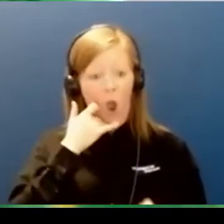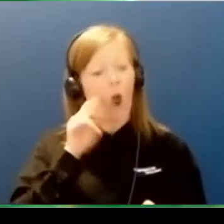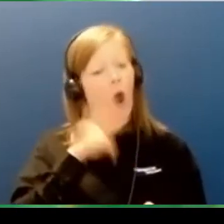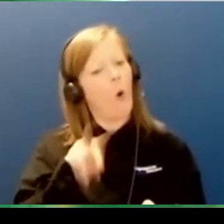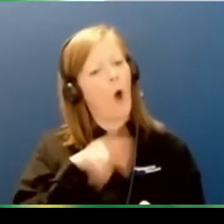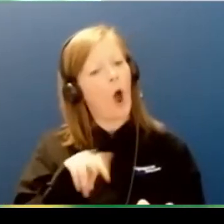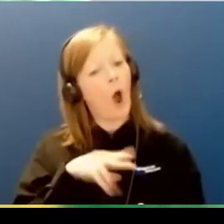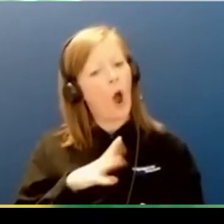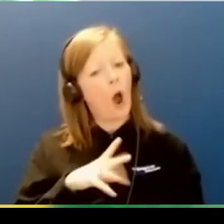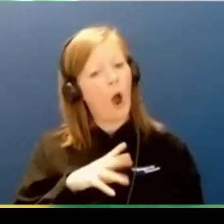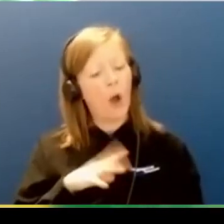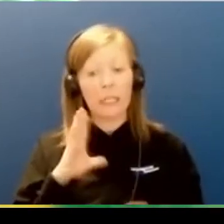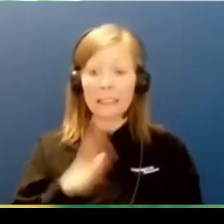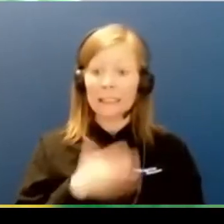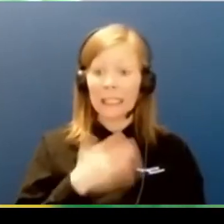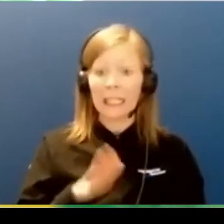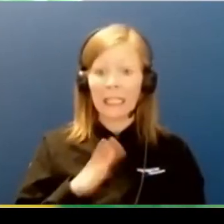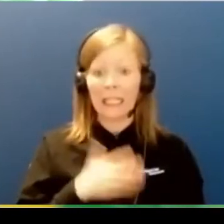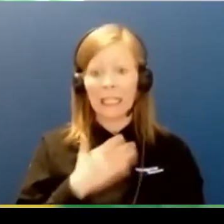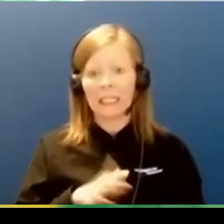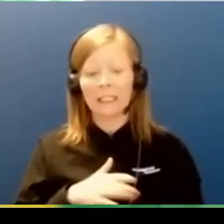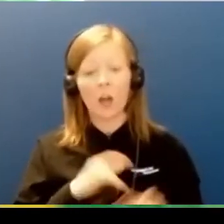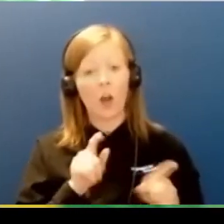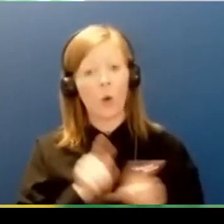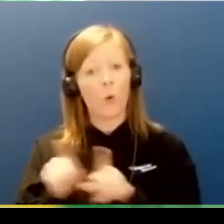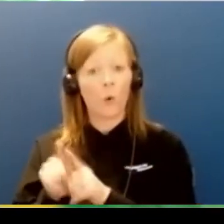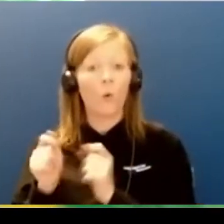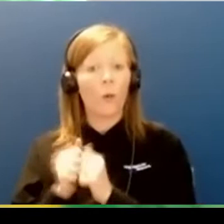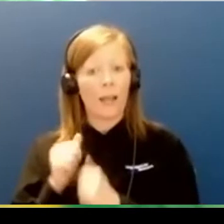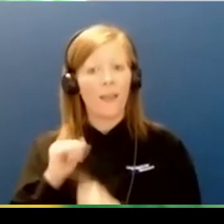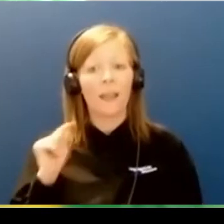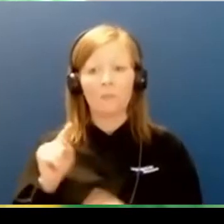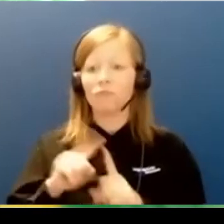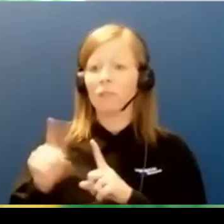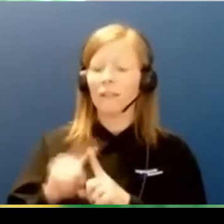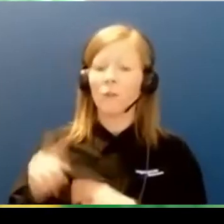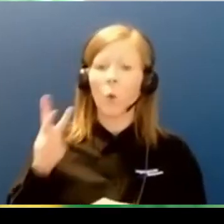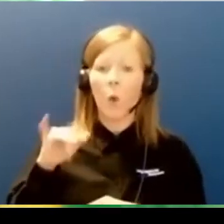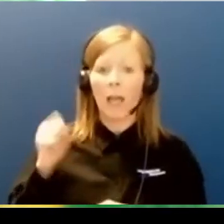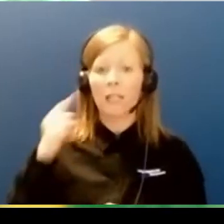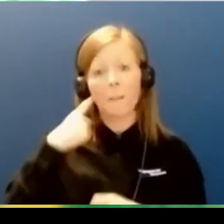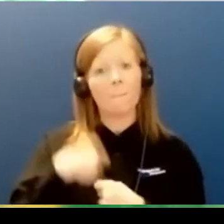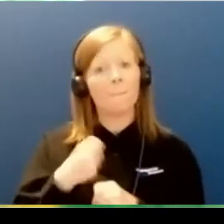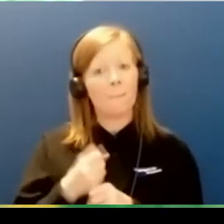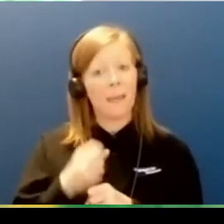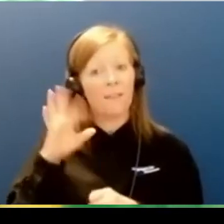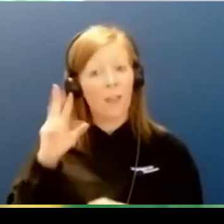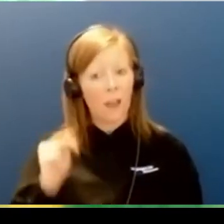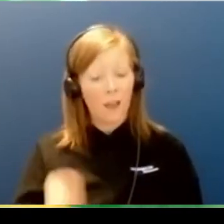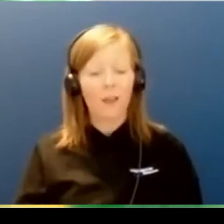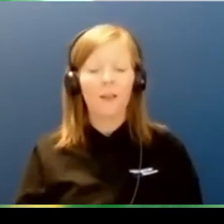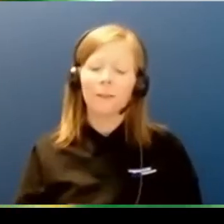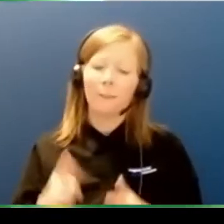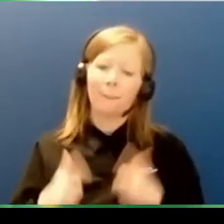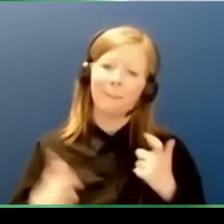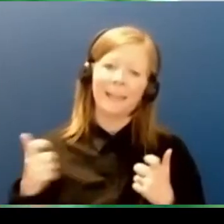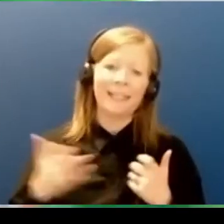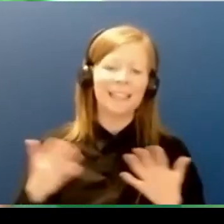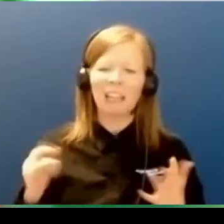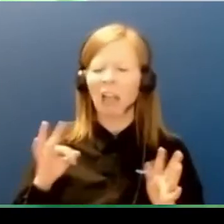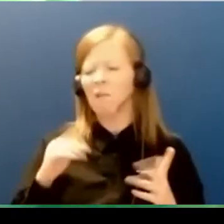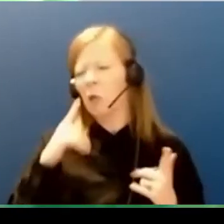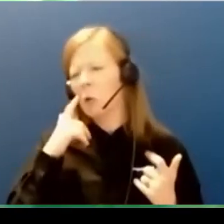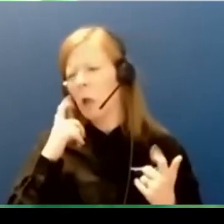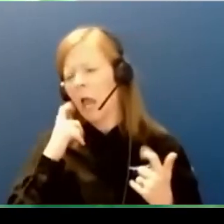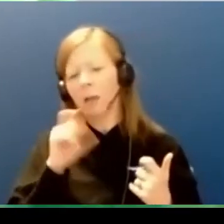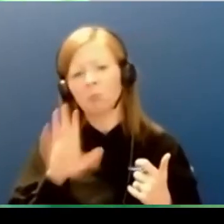watch that make us sing a song along with it. So there's a lot of ways to make it fun for them. And the biggest thing is if they cry, not to